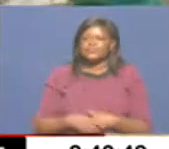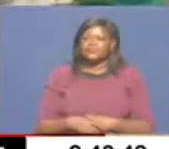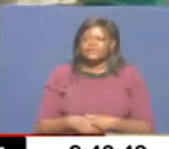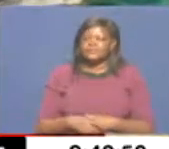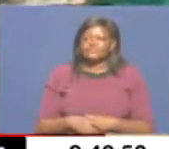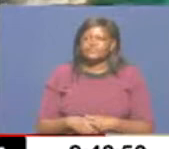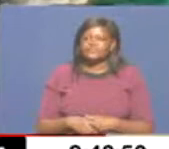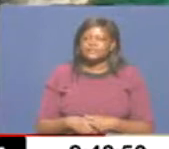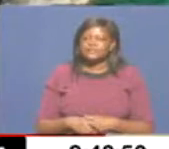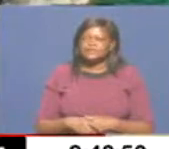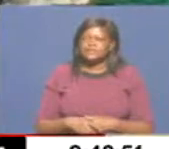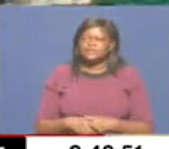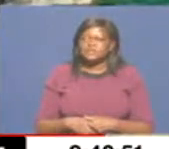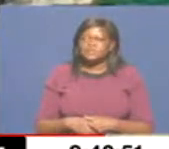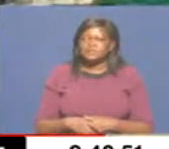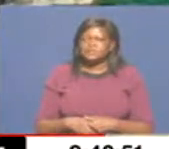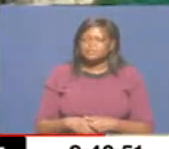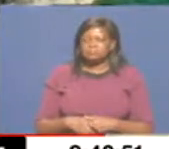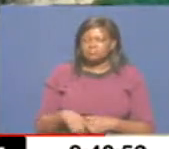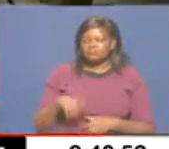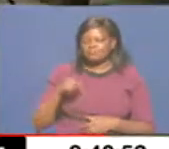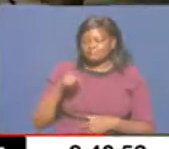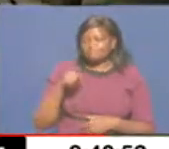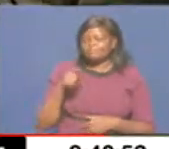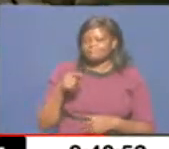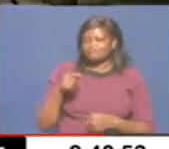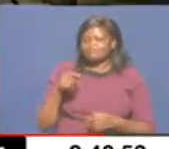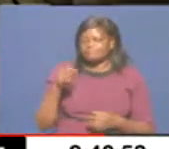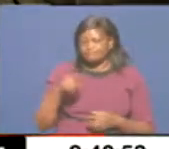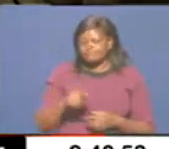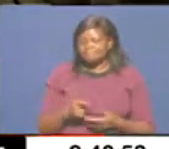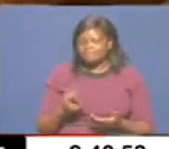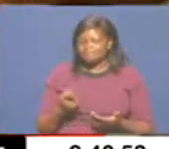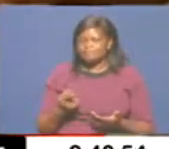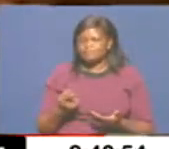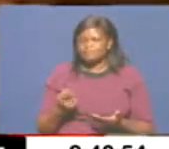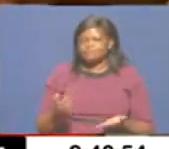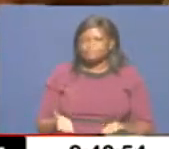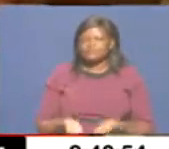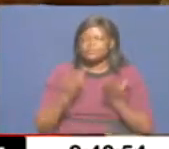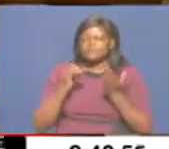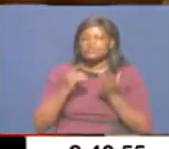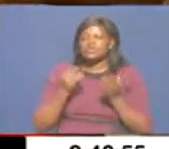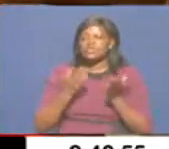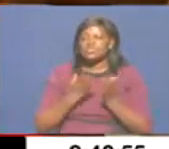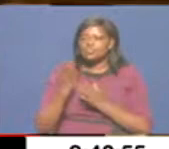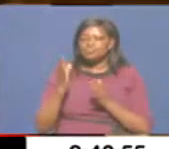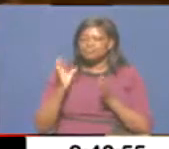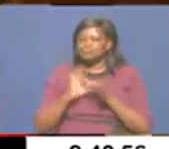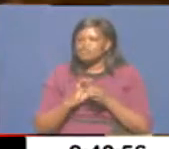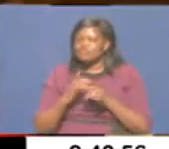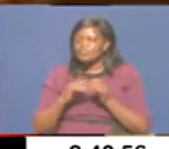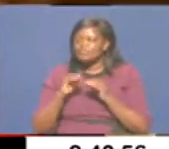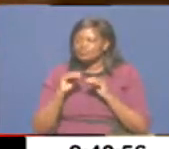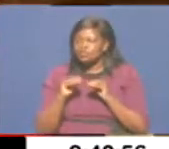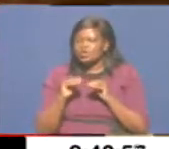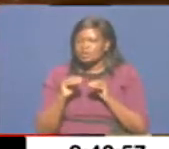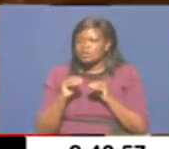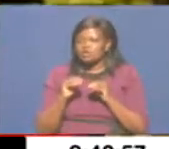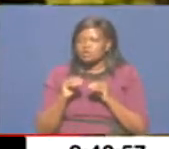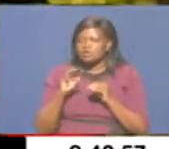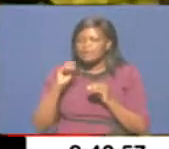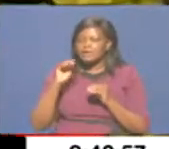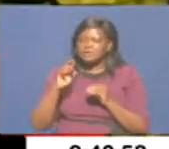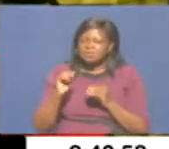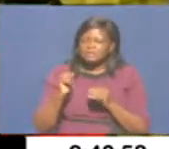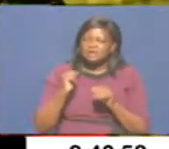2025. BT cotton is a genetically enhanced seed through the incorporation of a gene derived from soil-occurring bacteria to